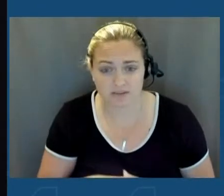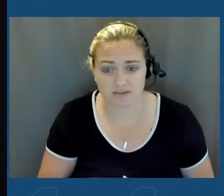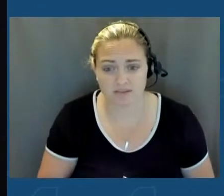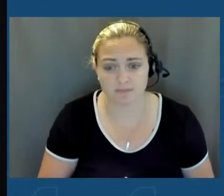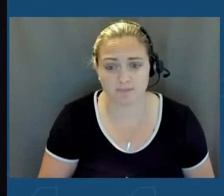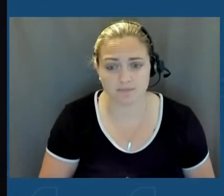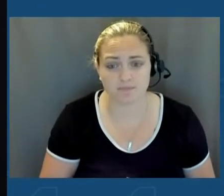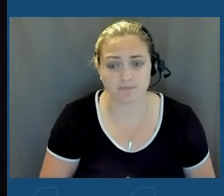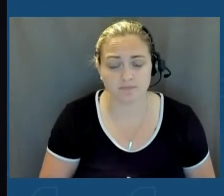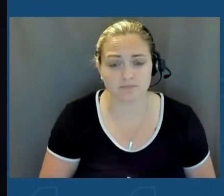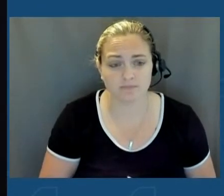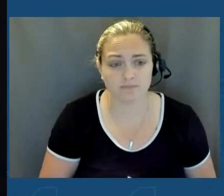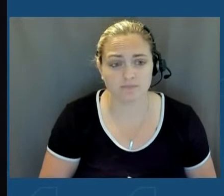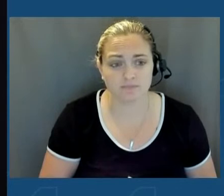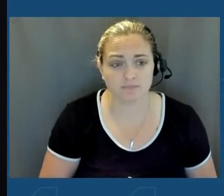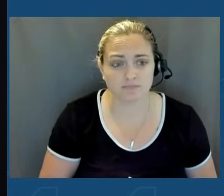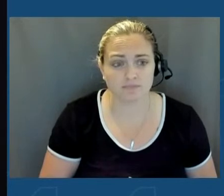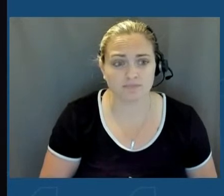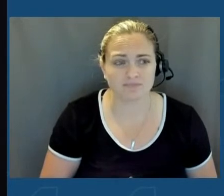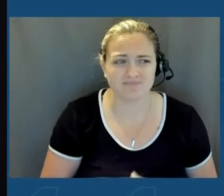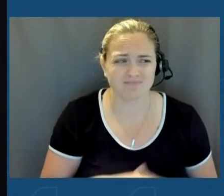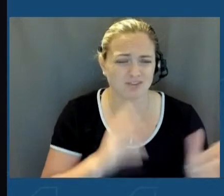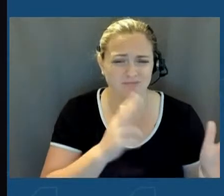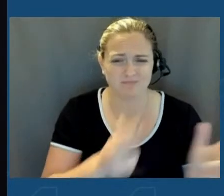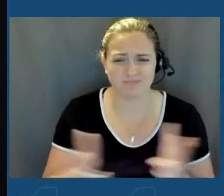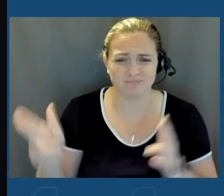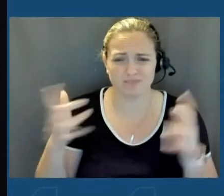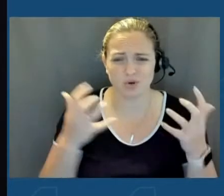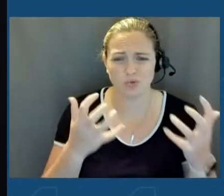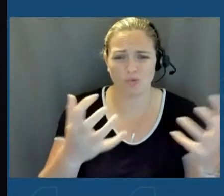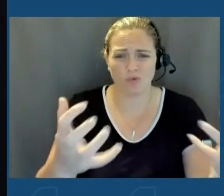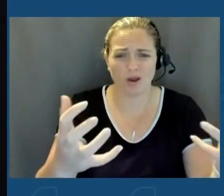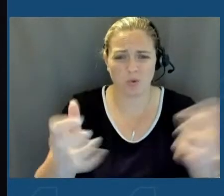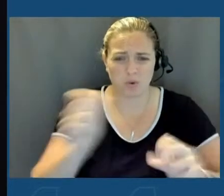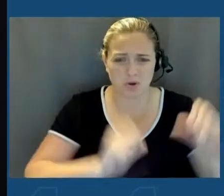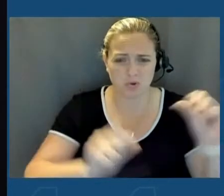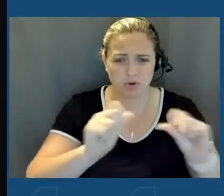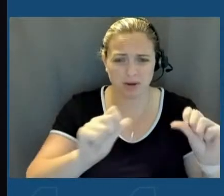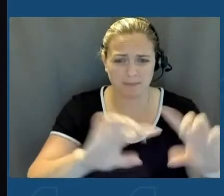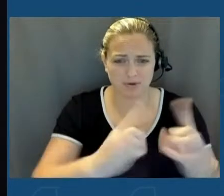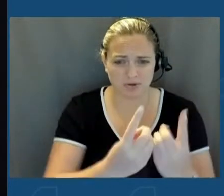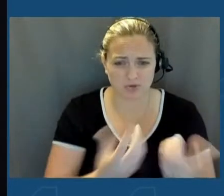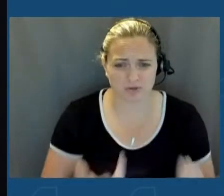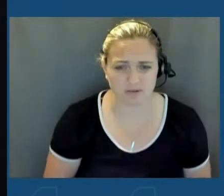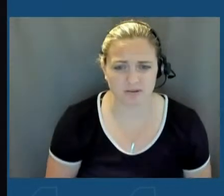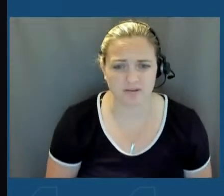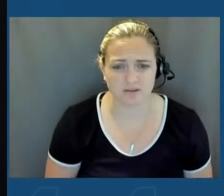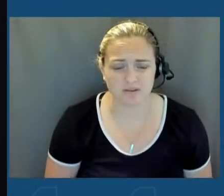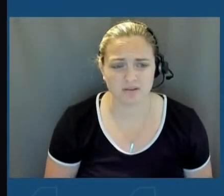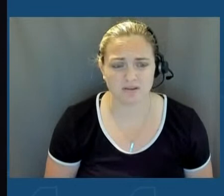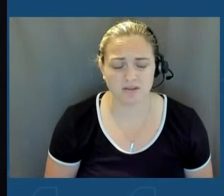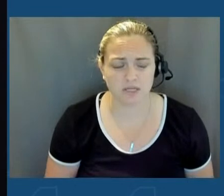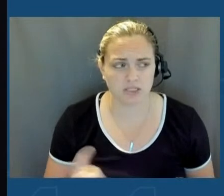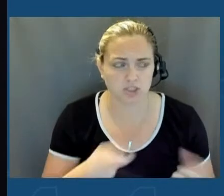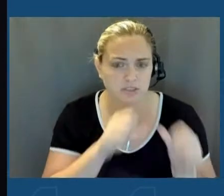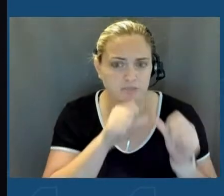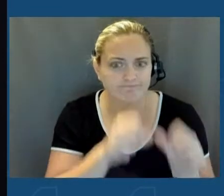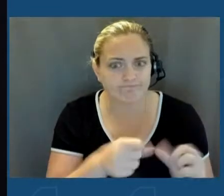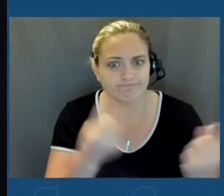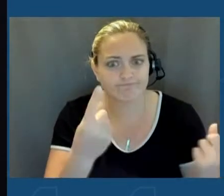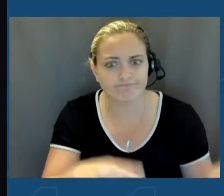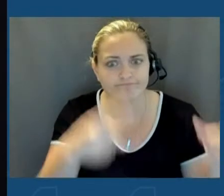as gunmen fired into a crowd in a bustling entertainment district. It just keeps